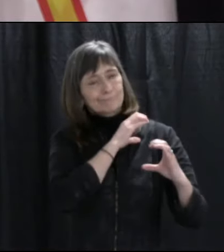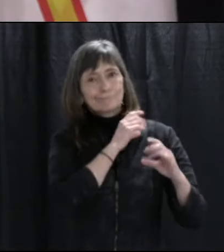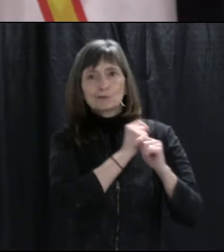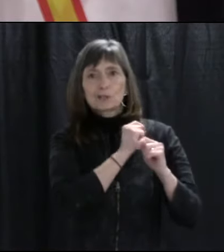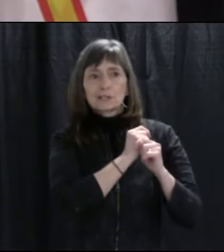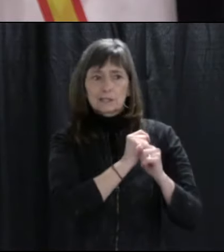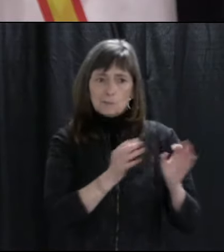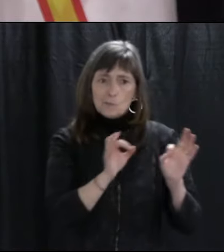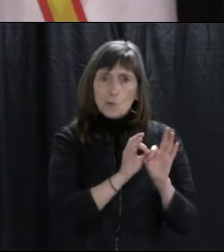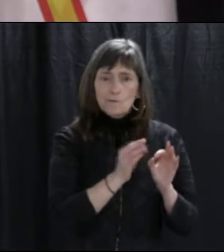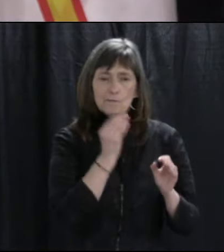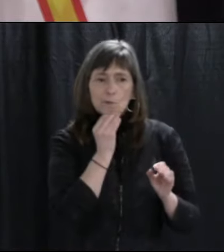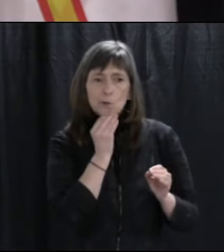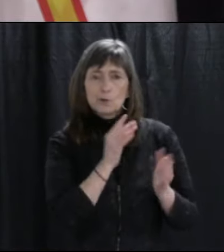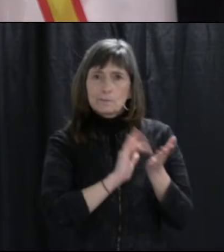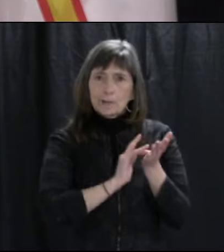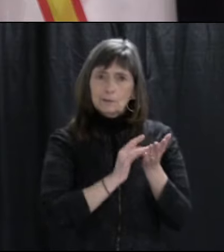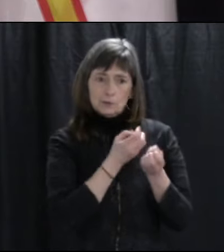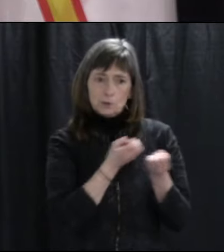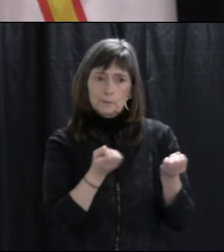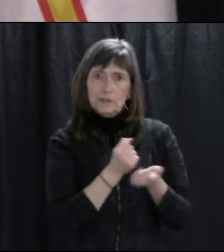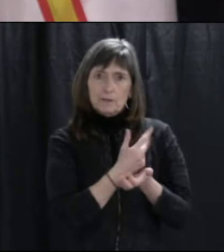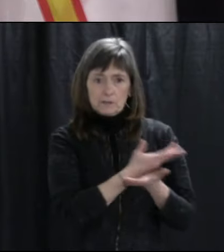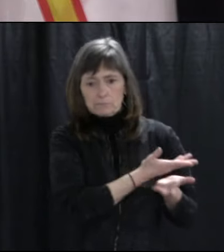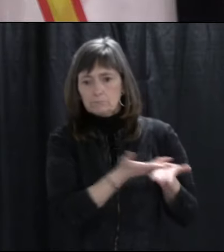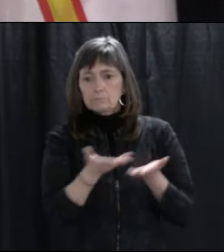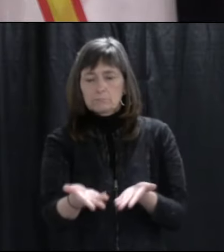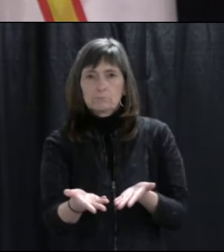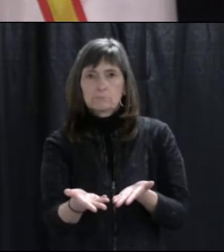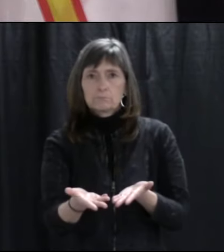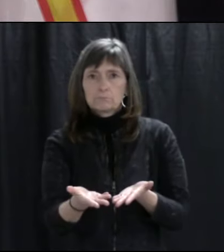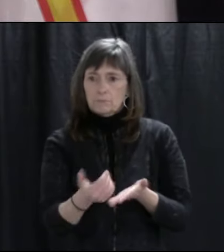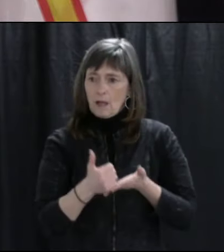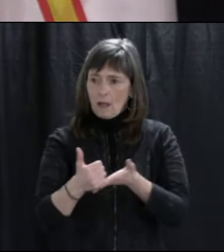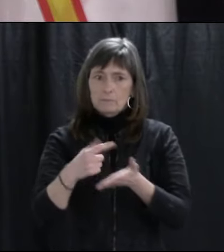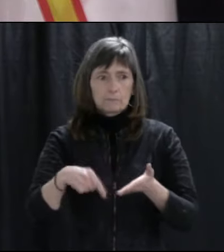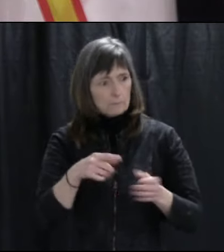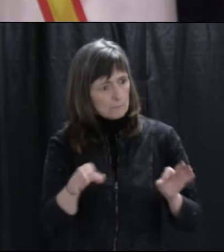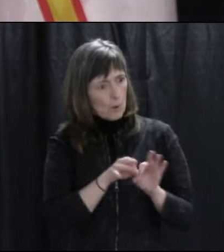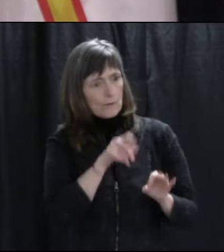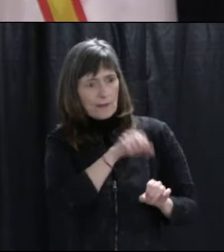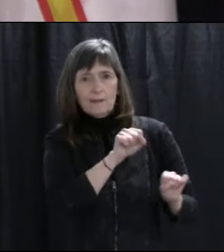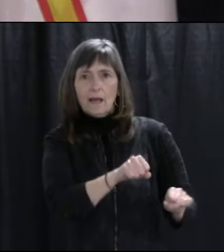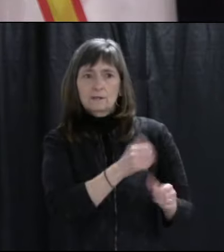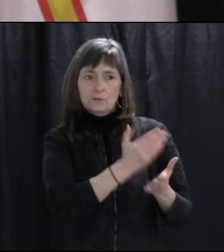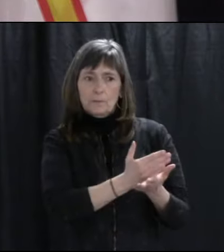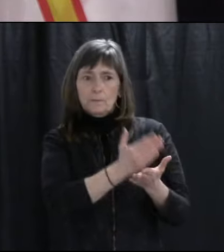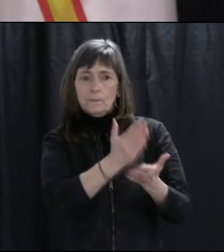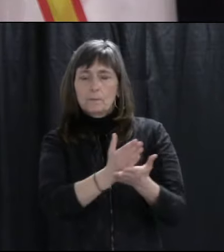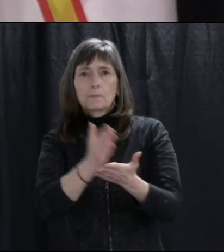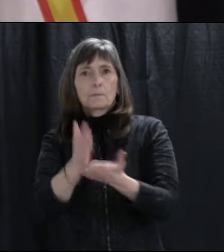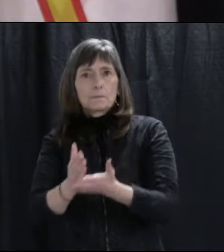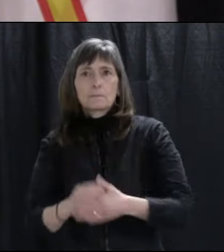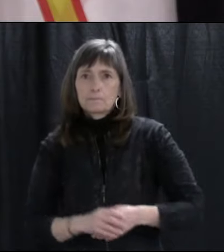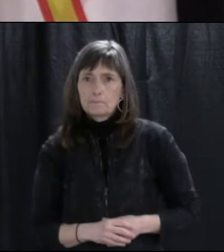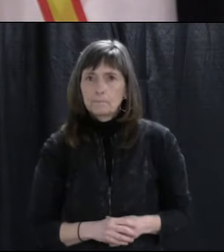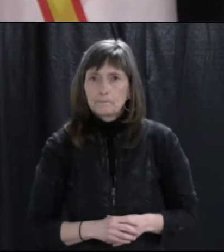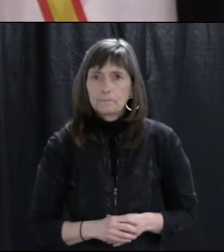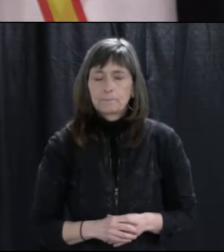essential products like food and medical supplies to our province, and it's important that they have access to these